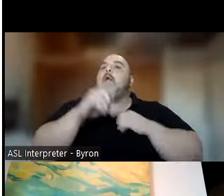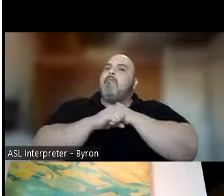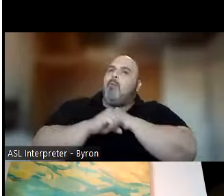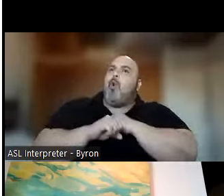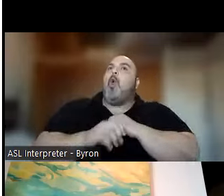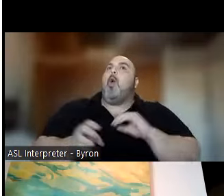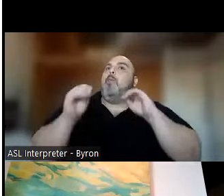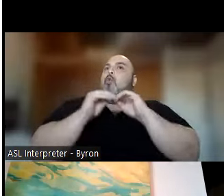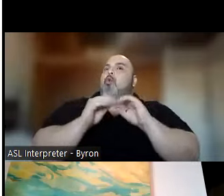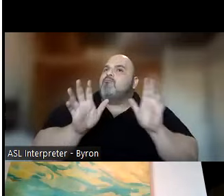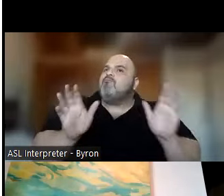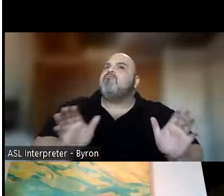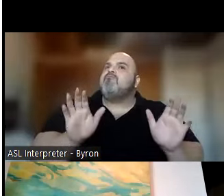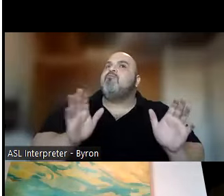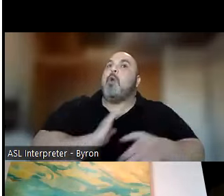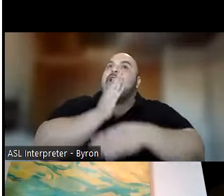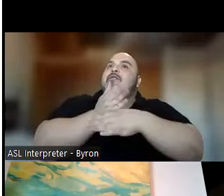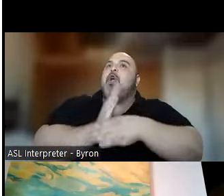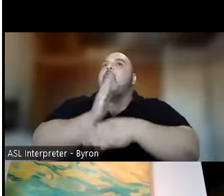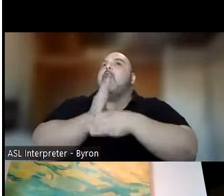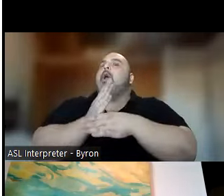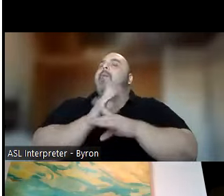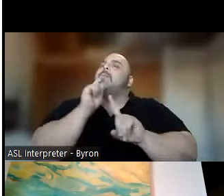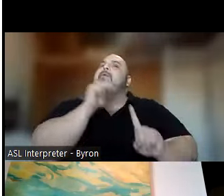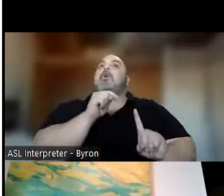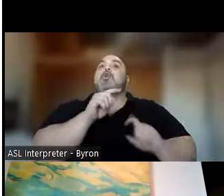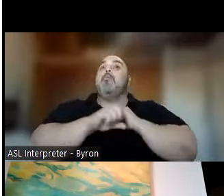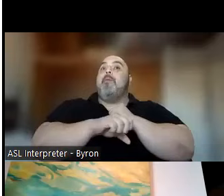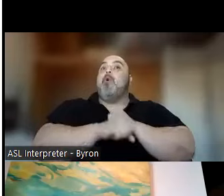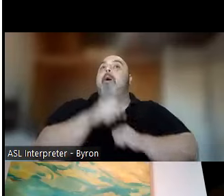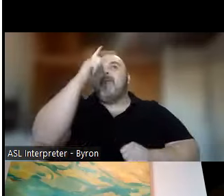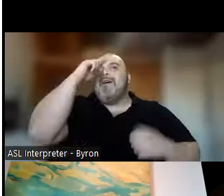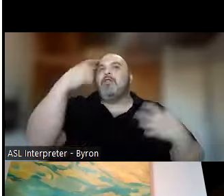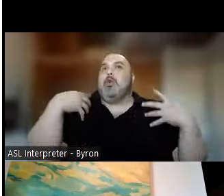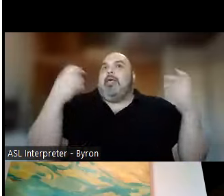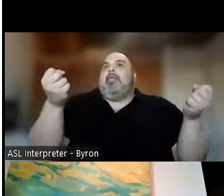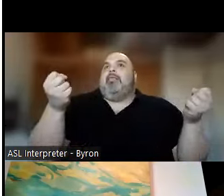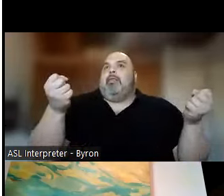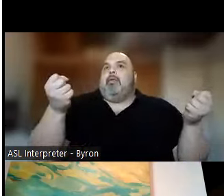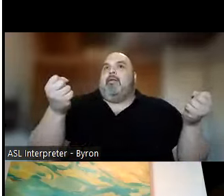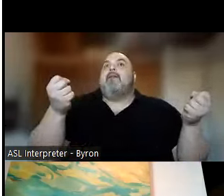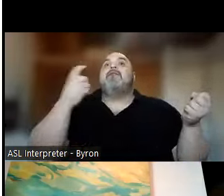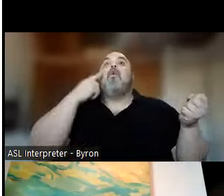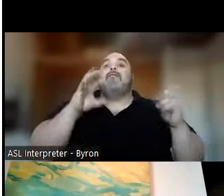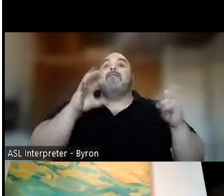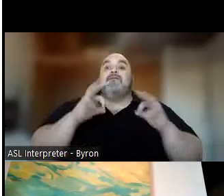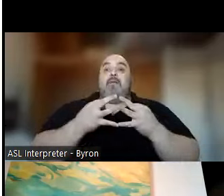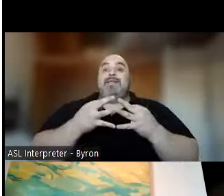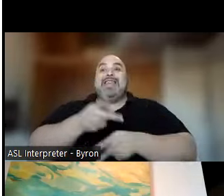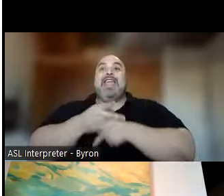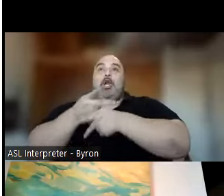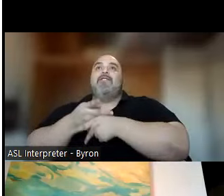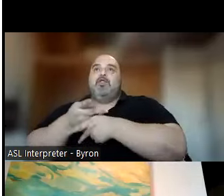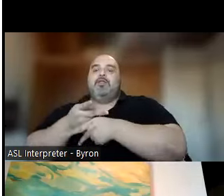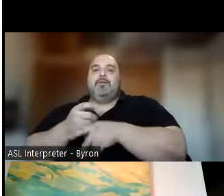further interventions, particularly to promote the mental health of family caregivers. Terrific. Thanks